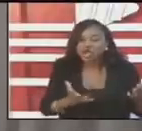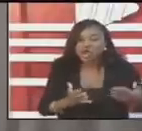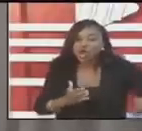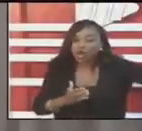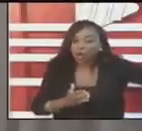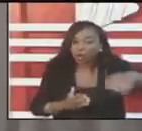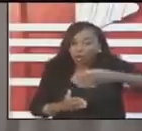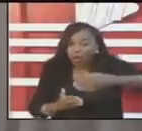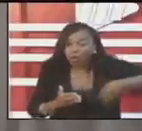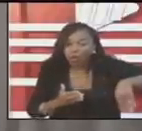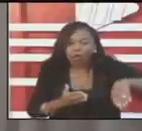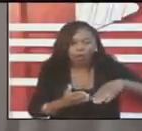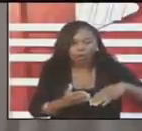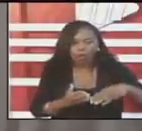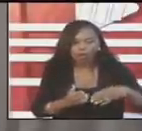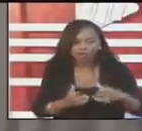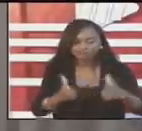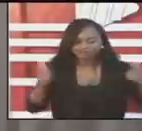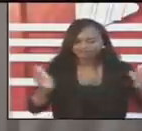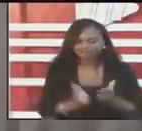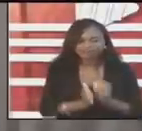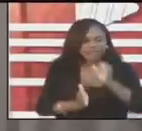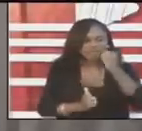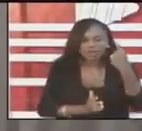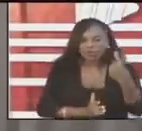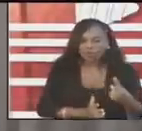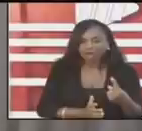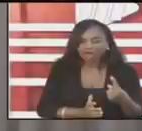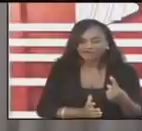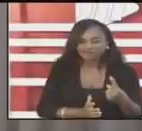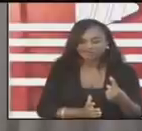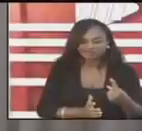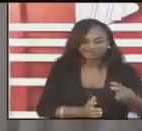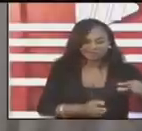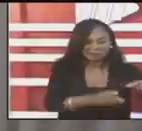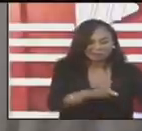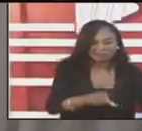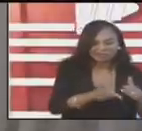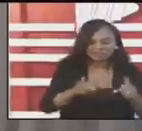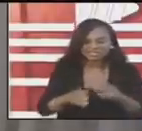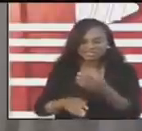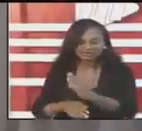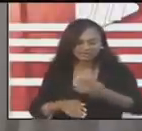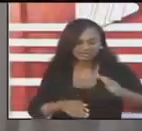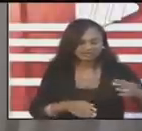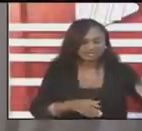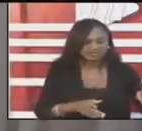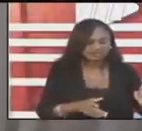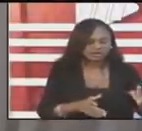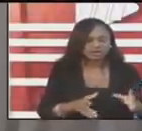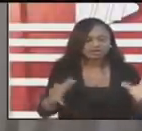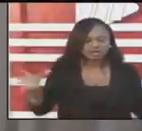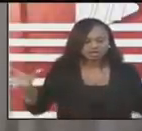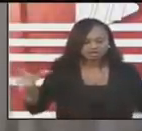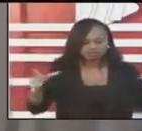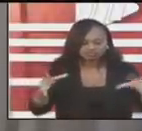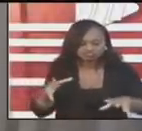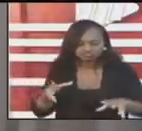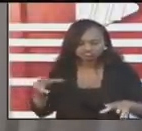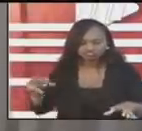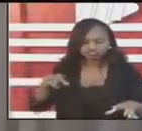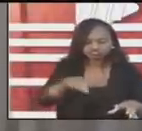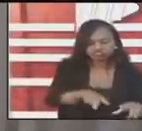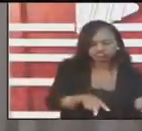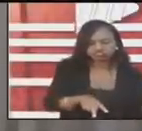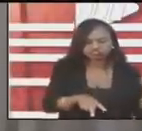on the ship didn't come from one particular vessel. So that vessel, Enchantment of the Seas, was designated as a quarantine